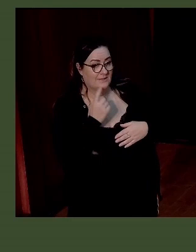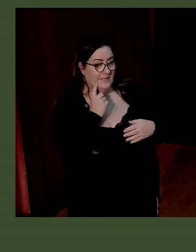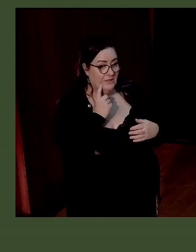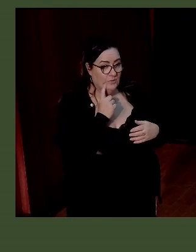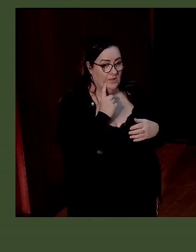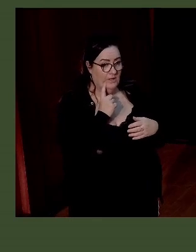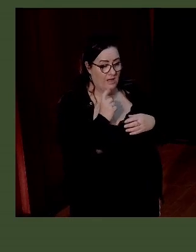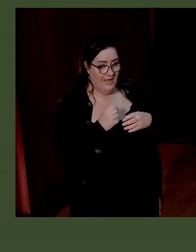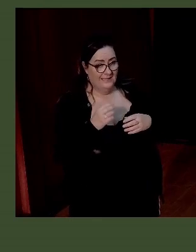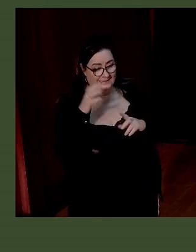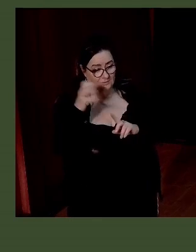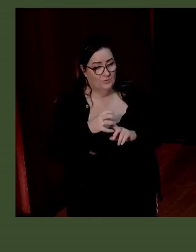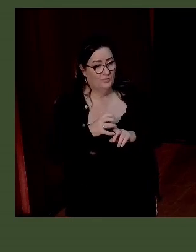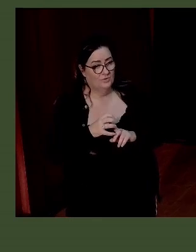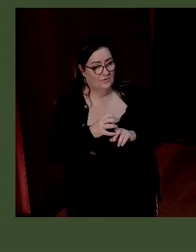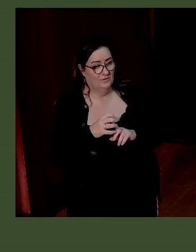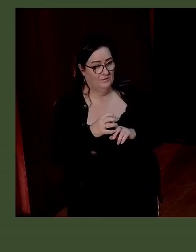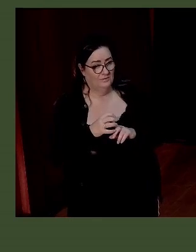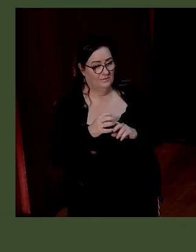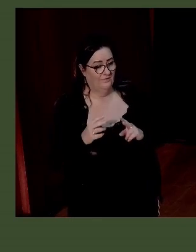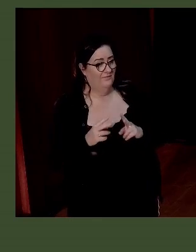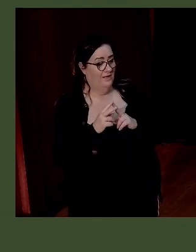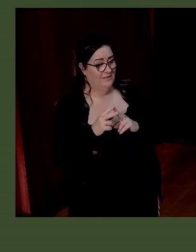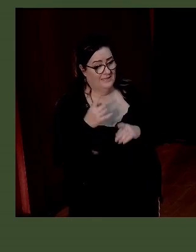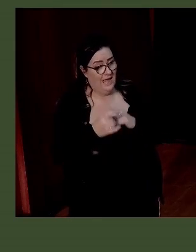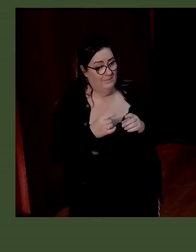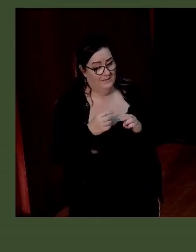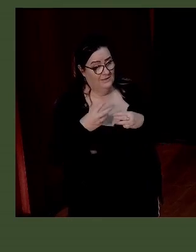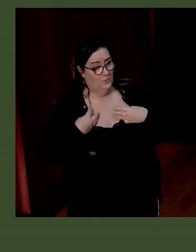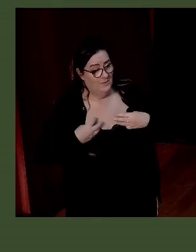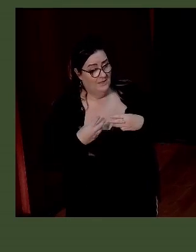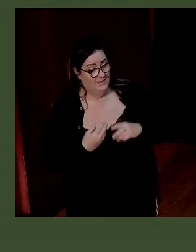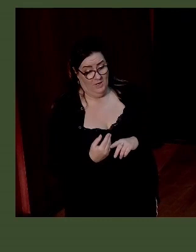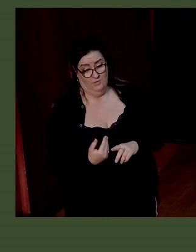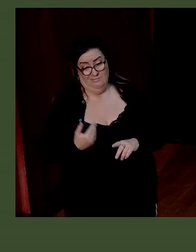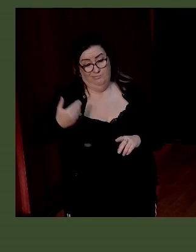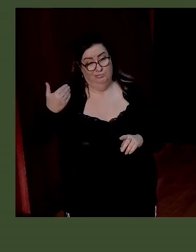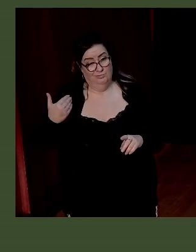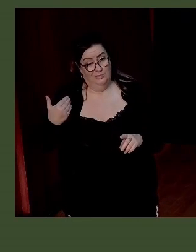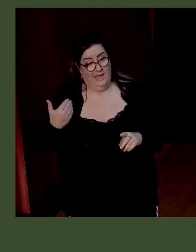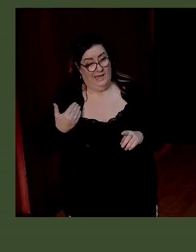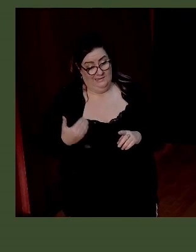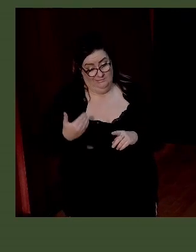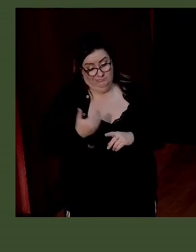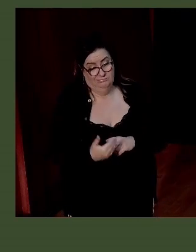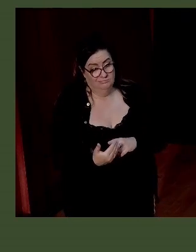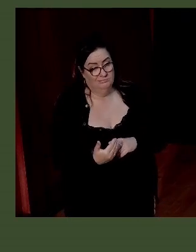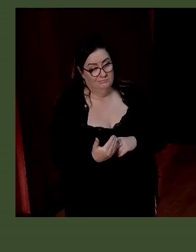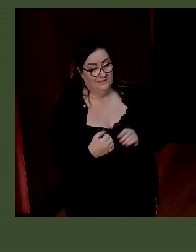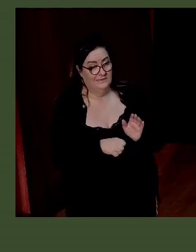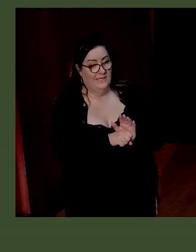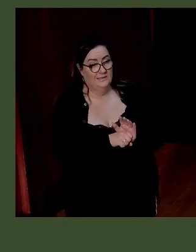sexual, obstetric, and institutional violences done to women in both the revolutionary period and in the post-revolutionary